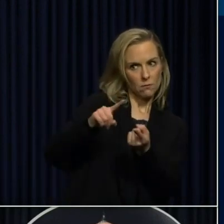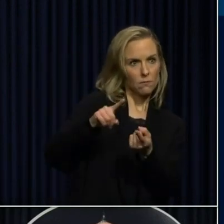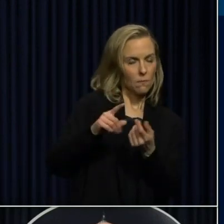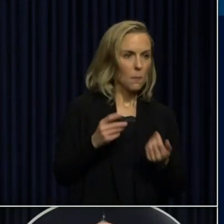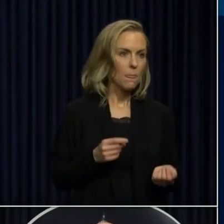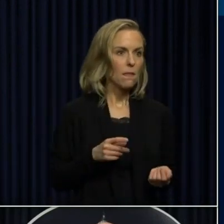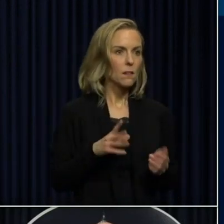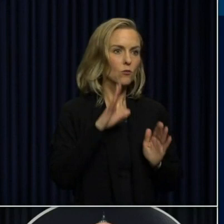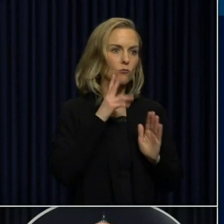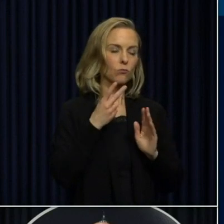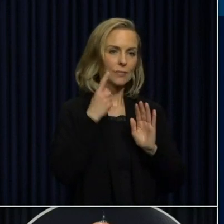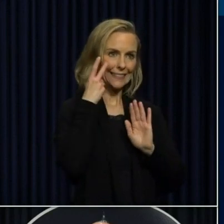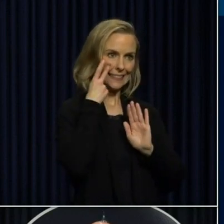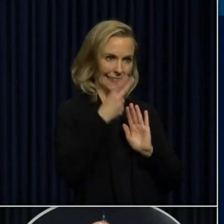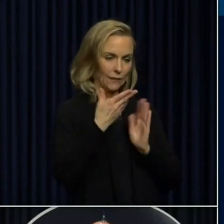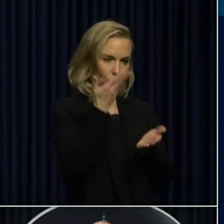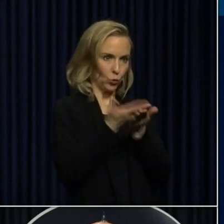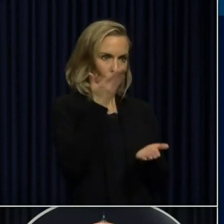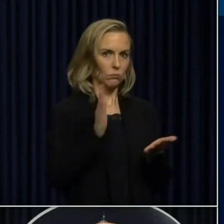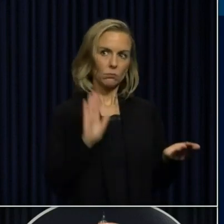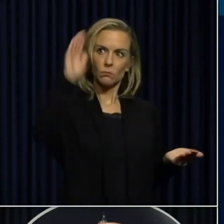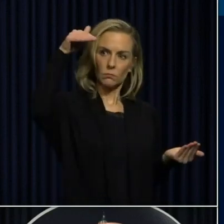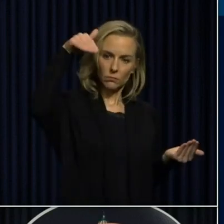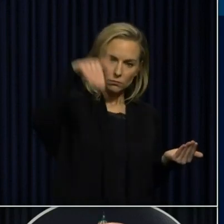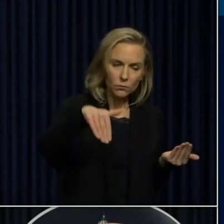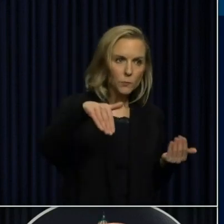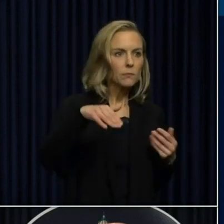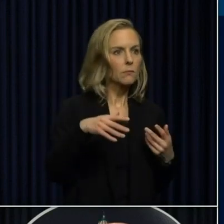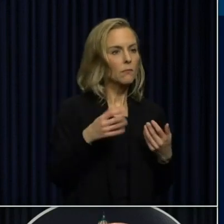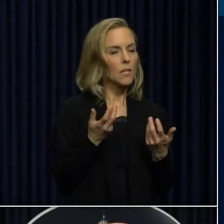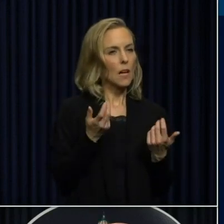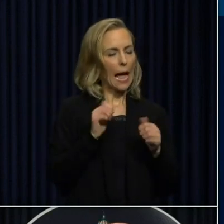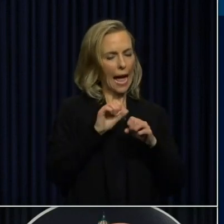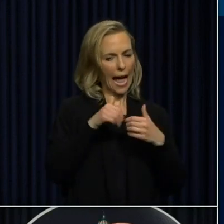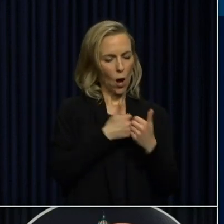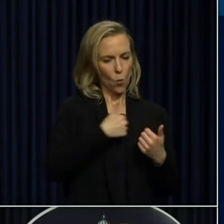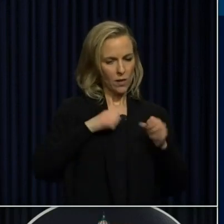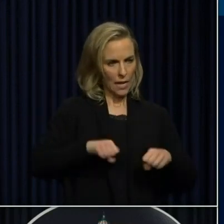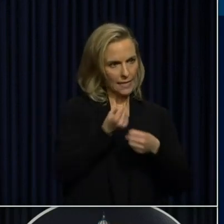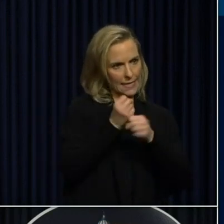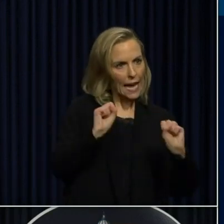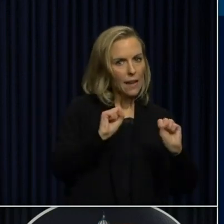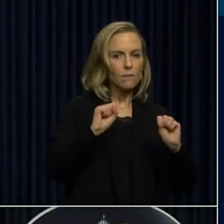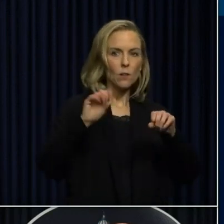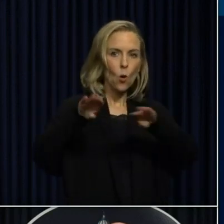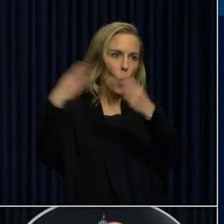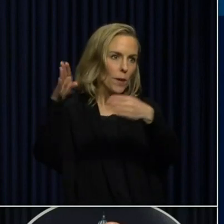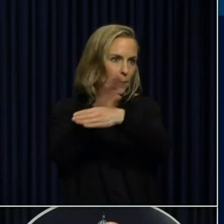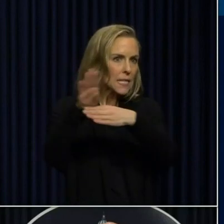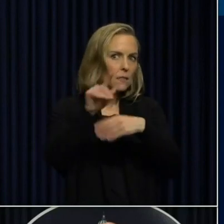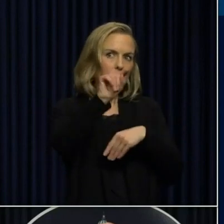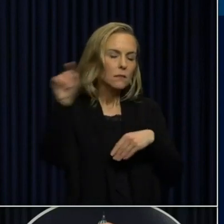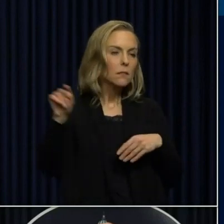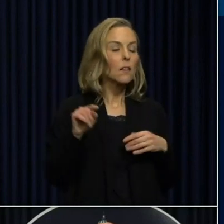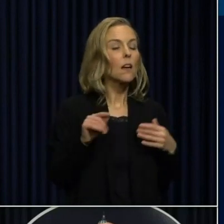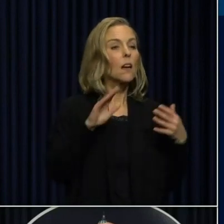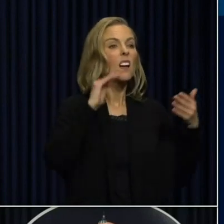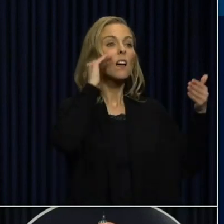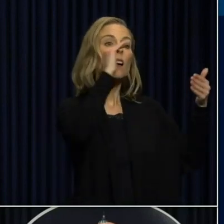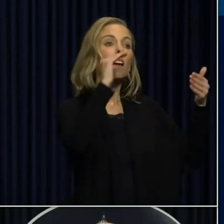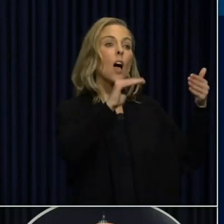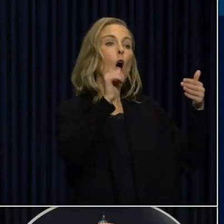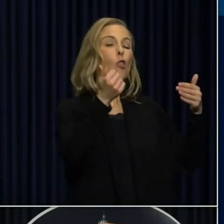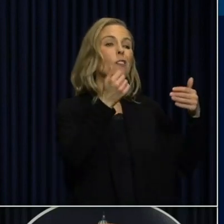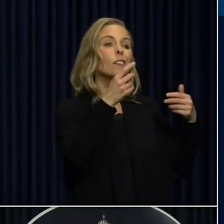peak, so we can maybe begin to try to safely think about opening things up. The next 2 items,